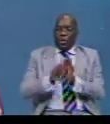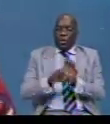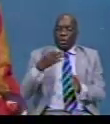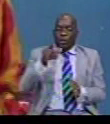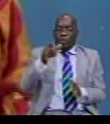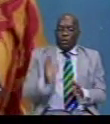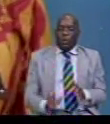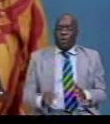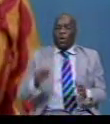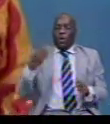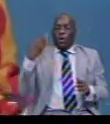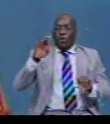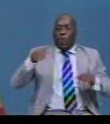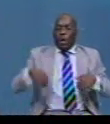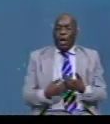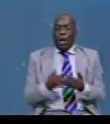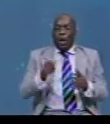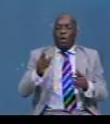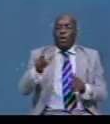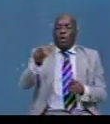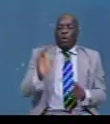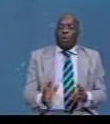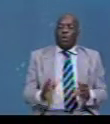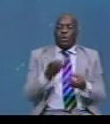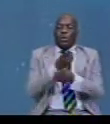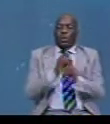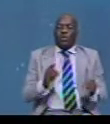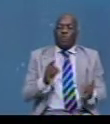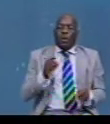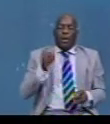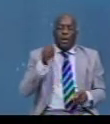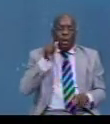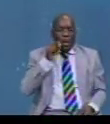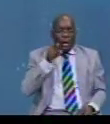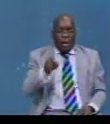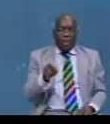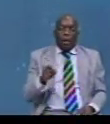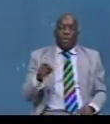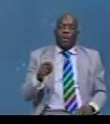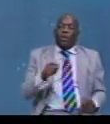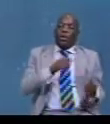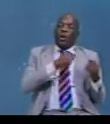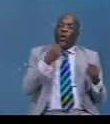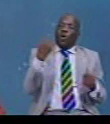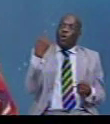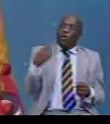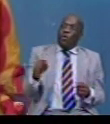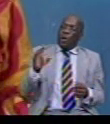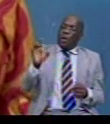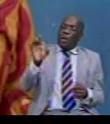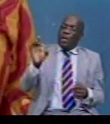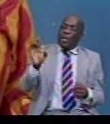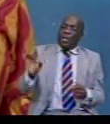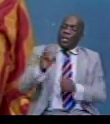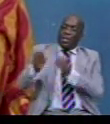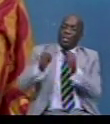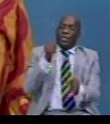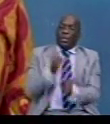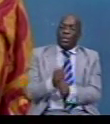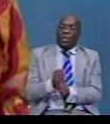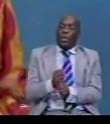night. For over 8 years now, since when I was 6 years old, I've been suffering from nose